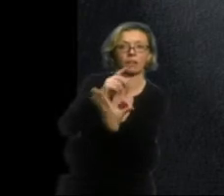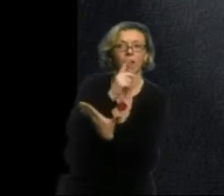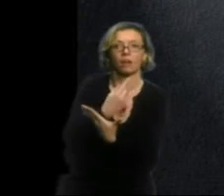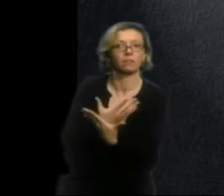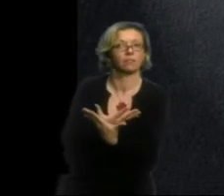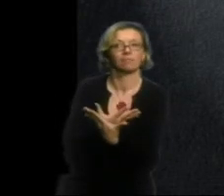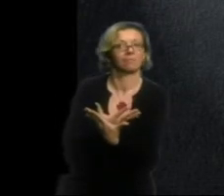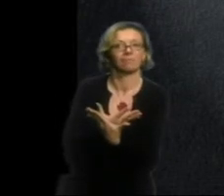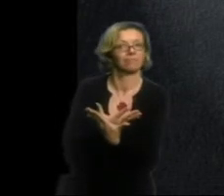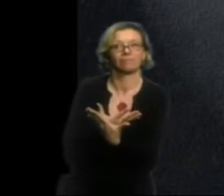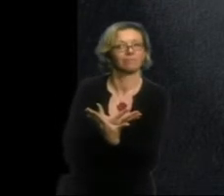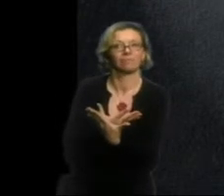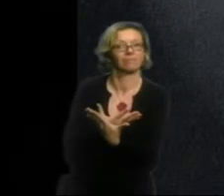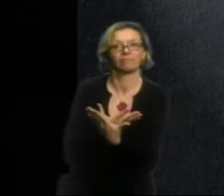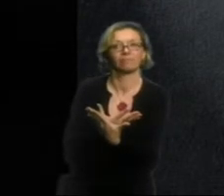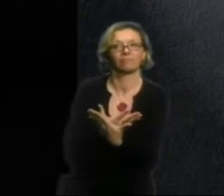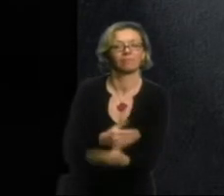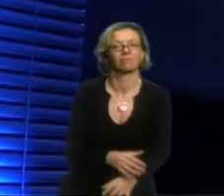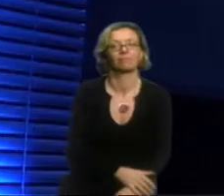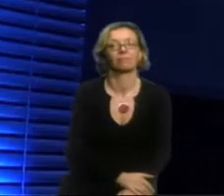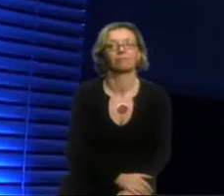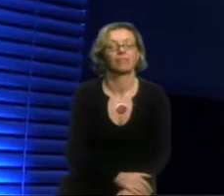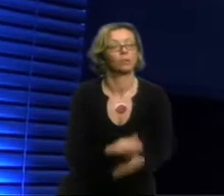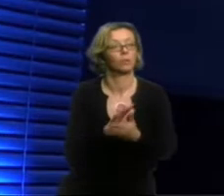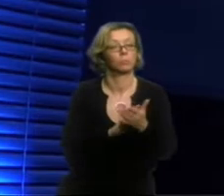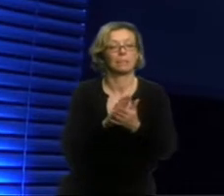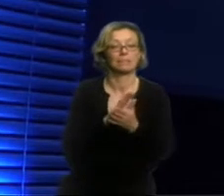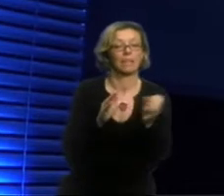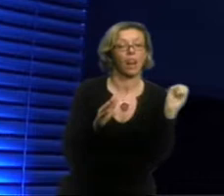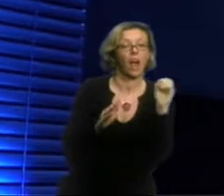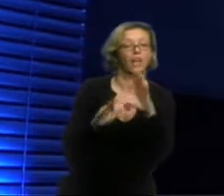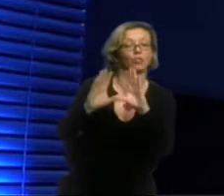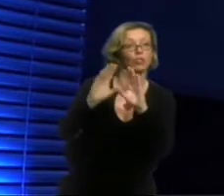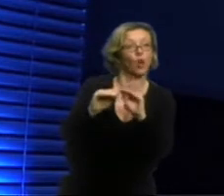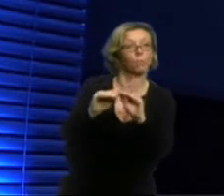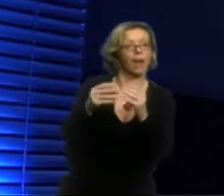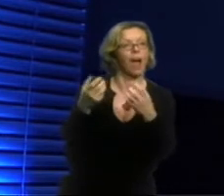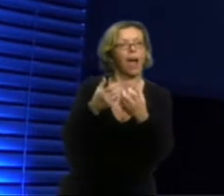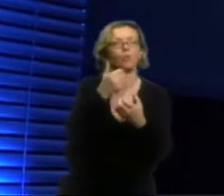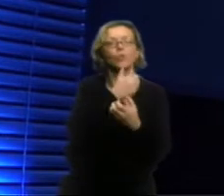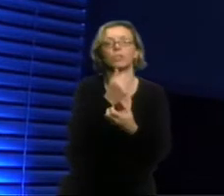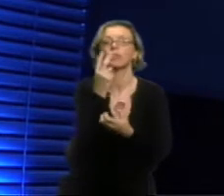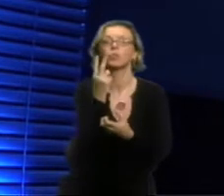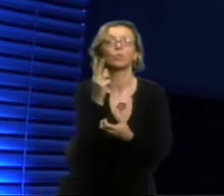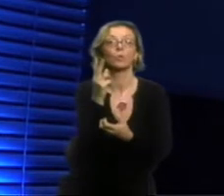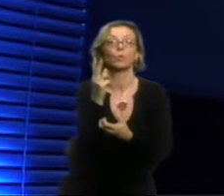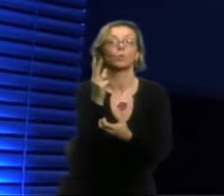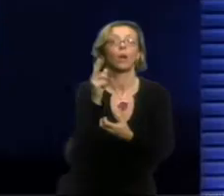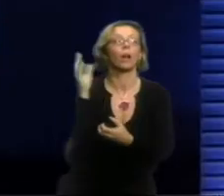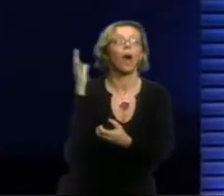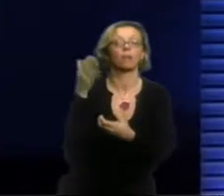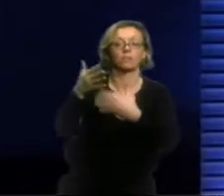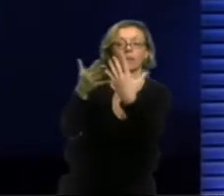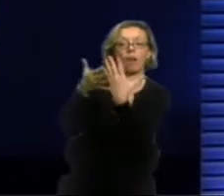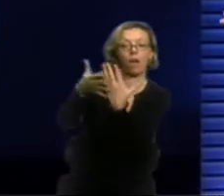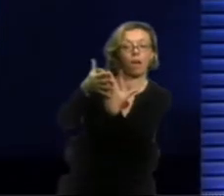get through the second one. Yeah? So now we can stop light by using two sheets of glass which have this polarizing grill effect on